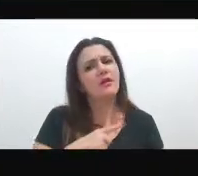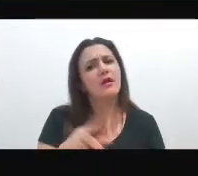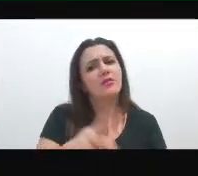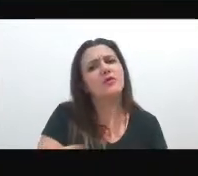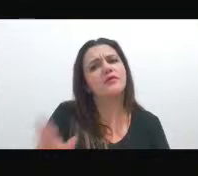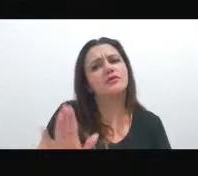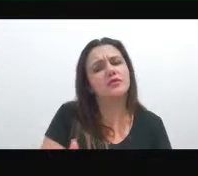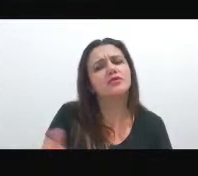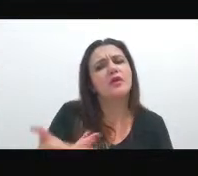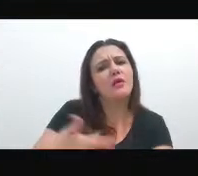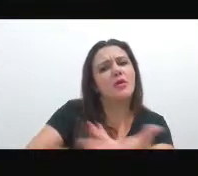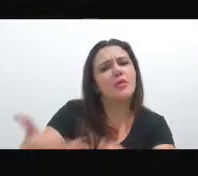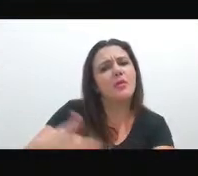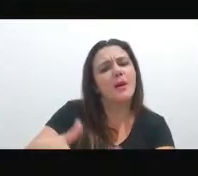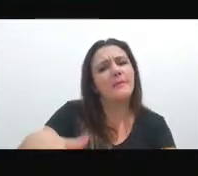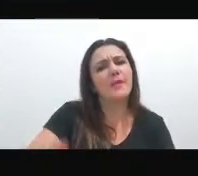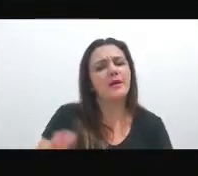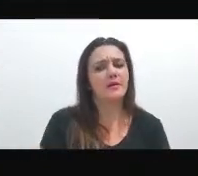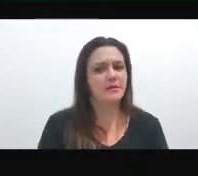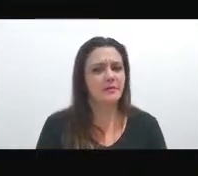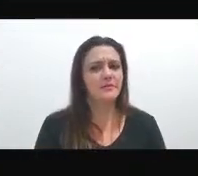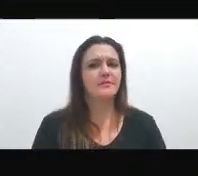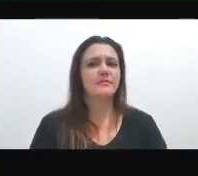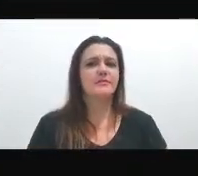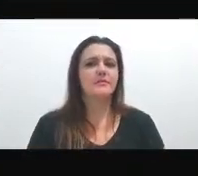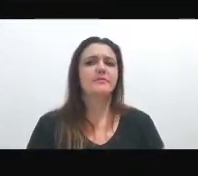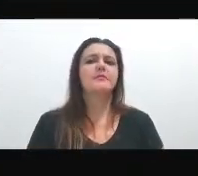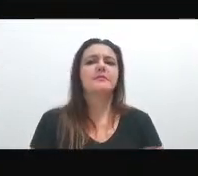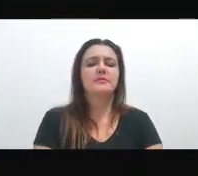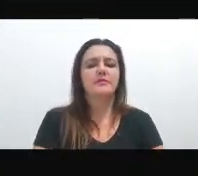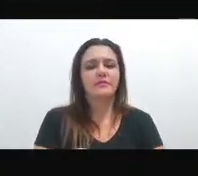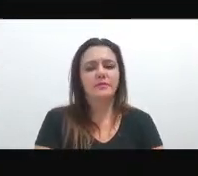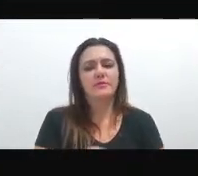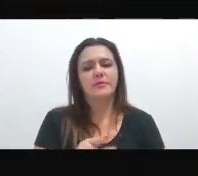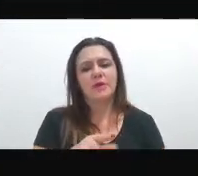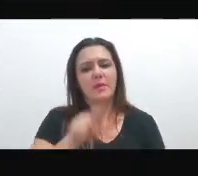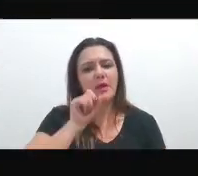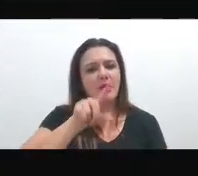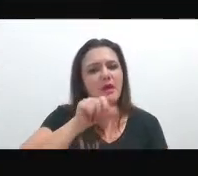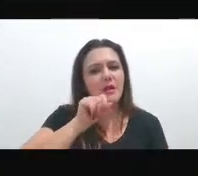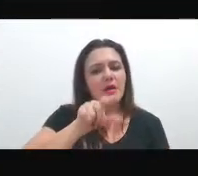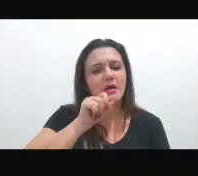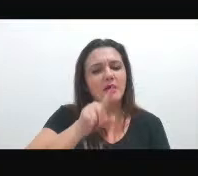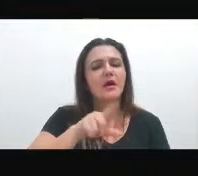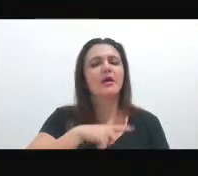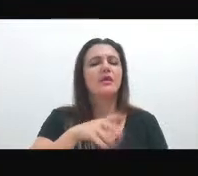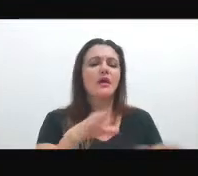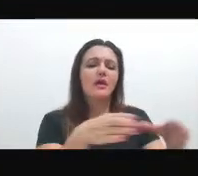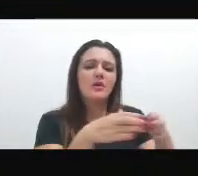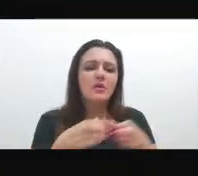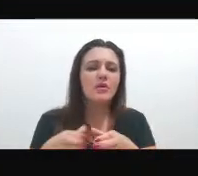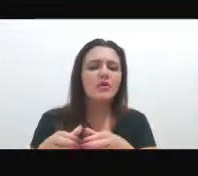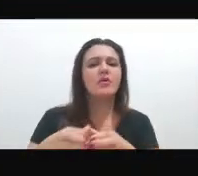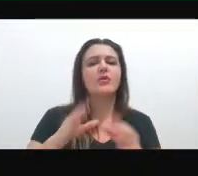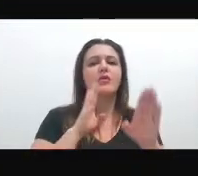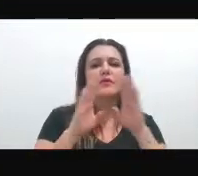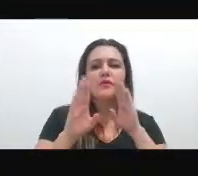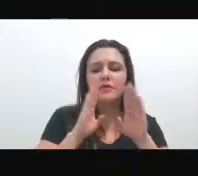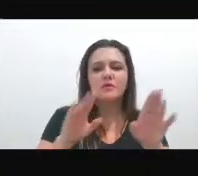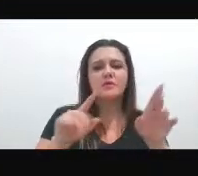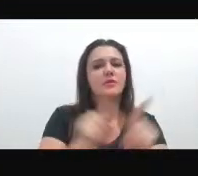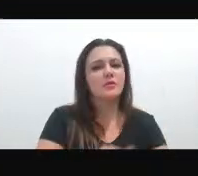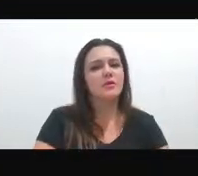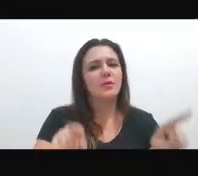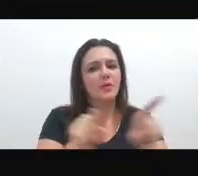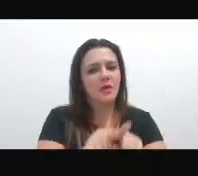that meets on Telegram, for example. I'm part of another one that is on Facebook. I try to find time to